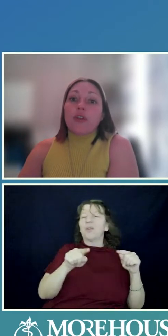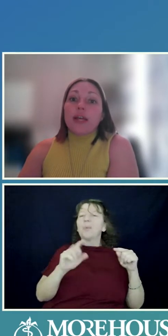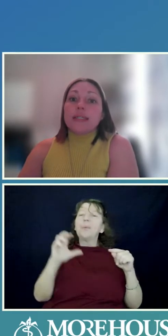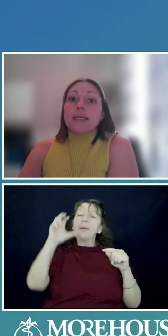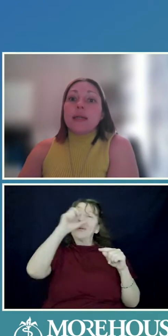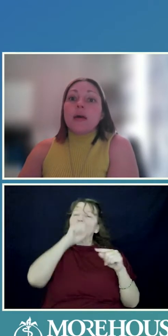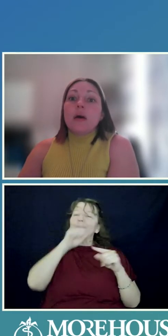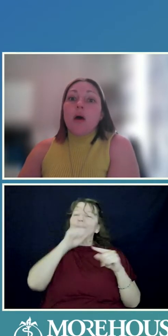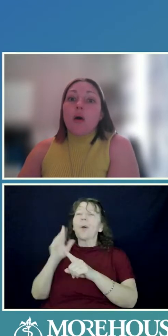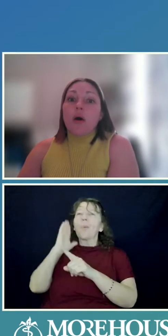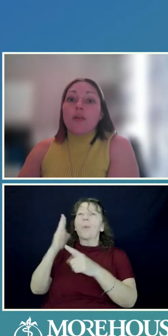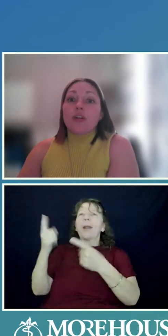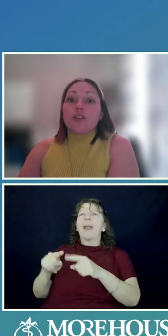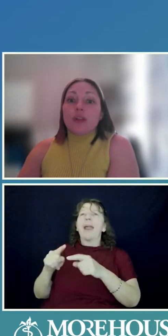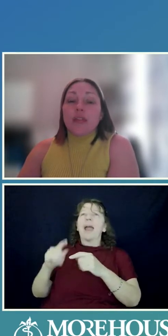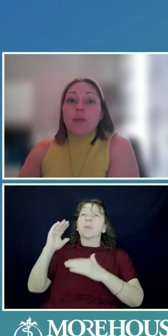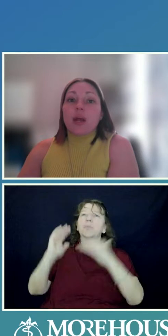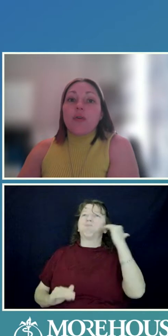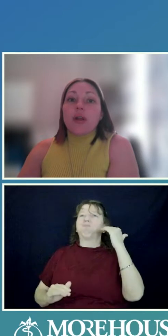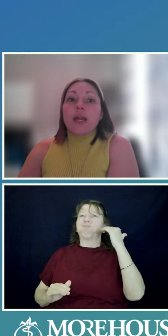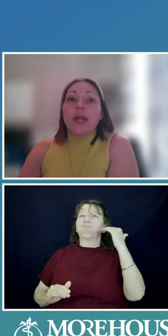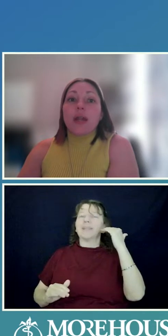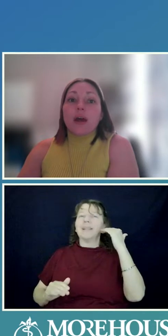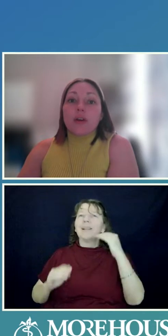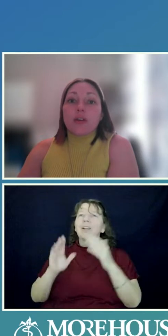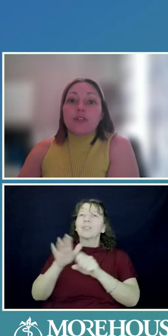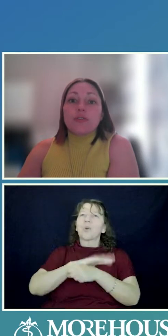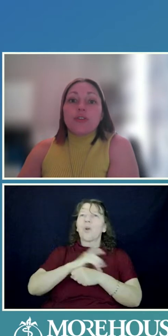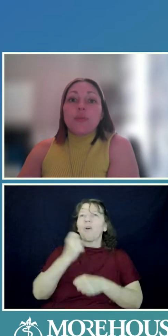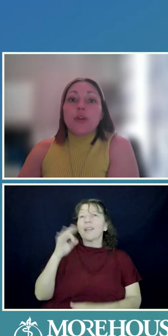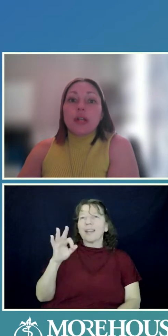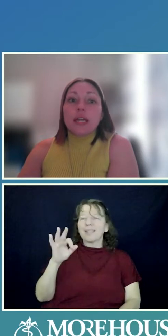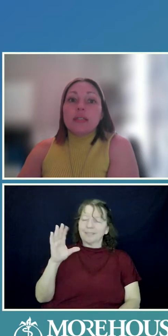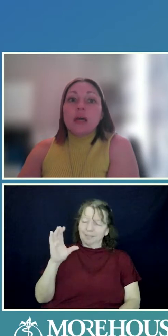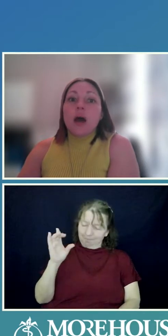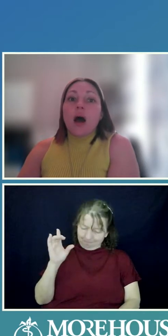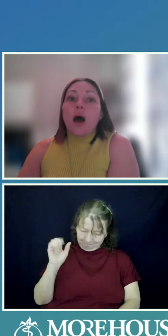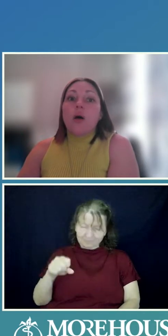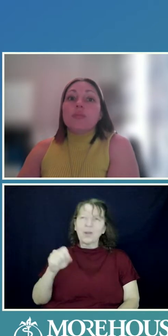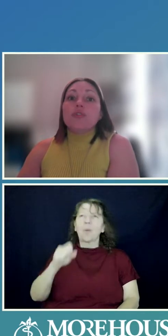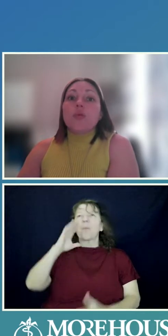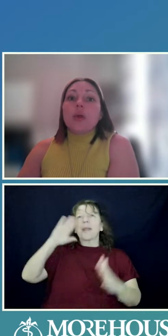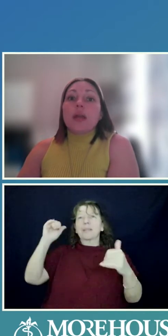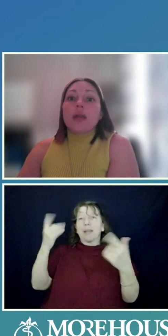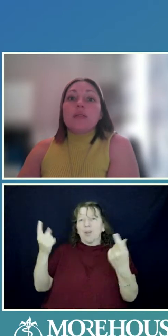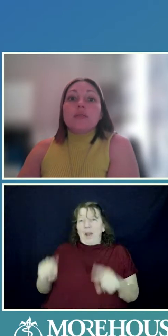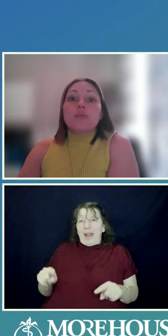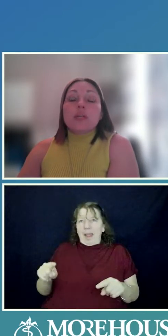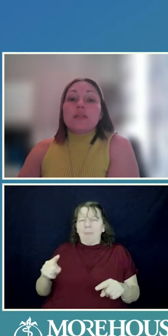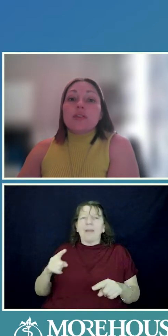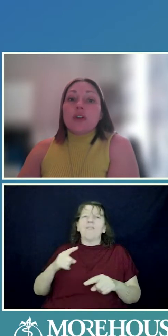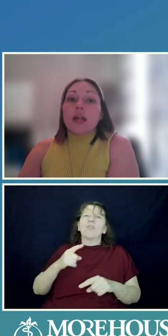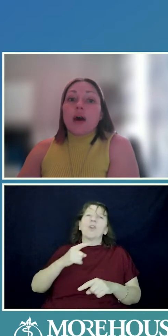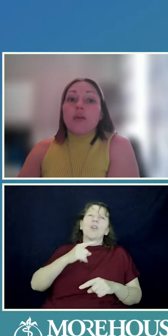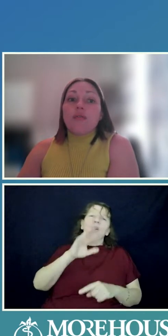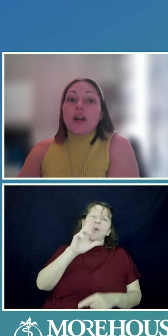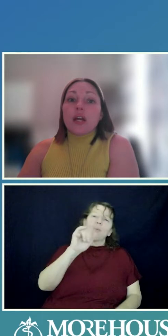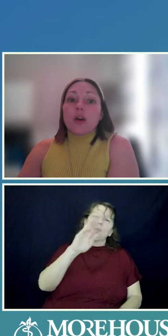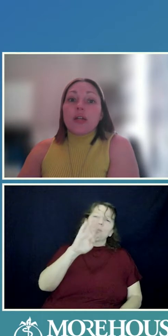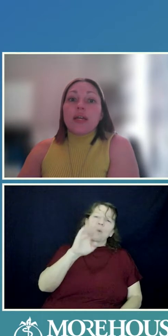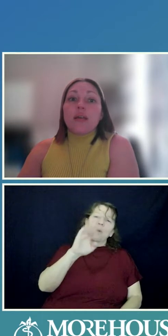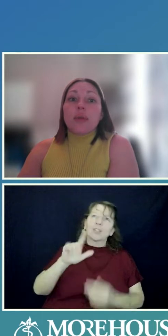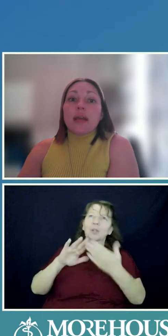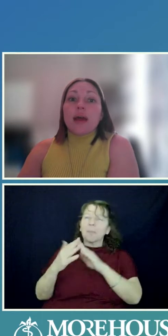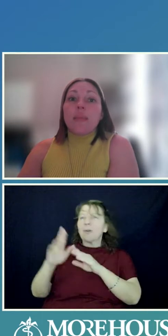of COVID-19 on racial and ethnic minority and other underserved communities. So we started out